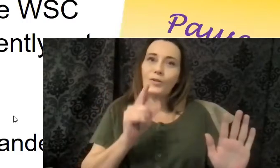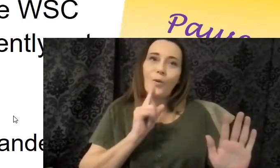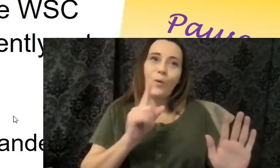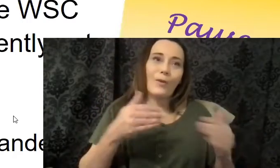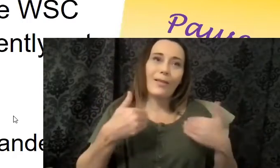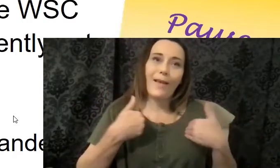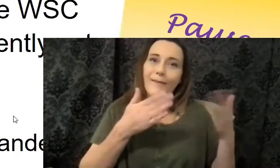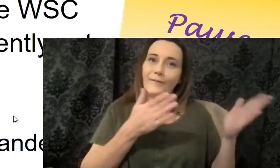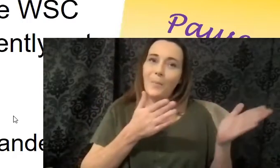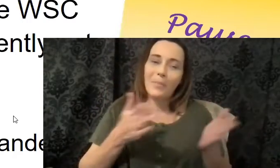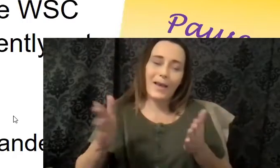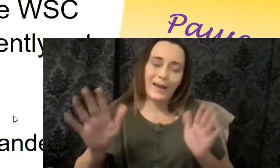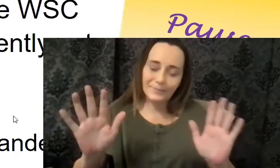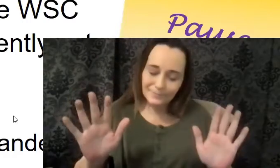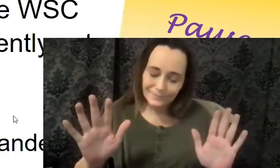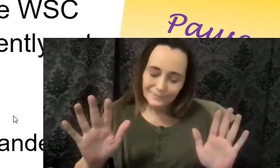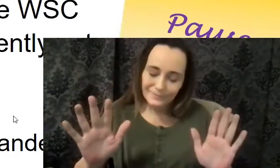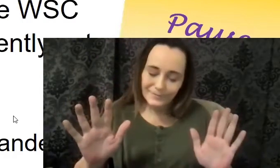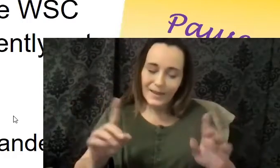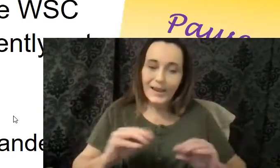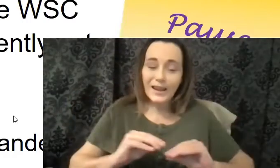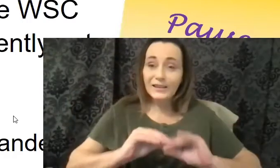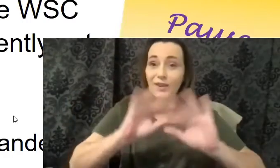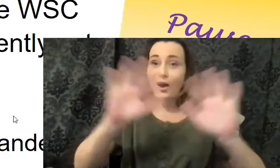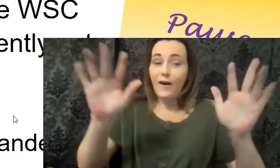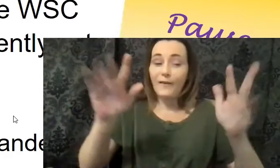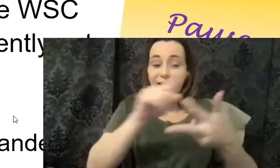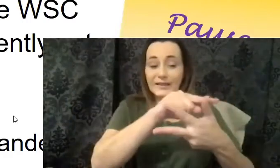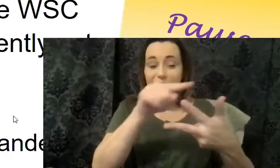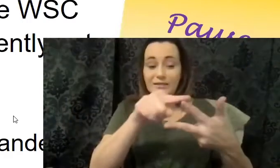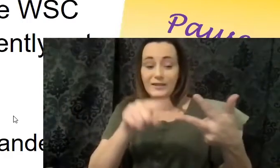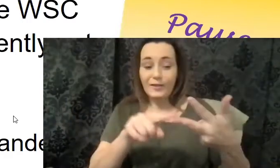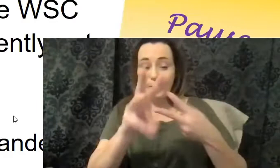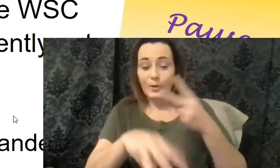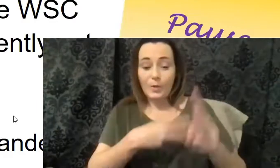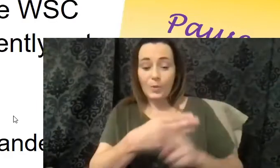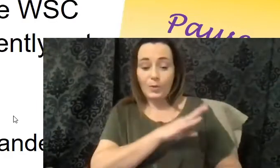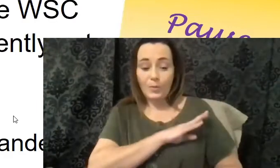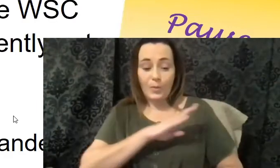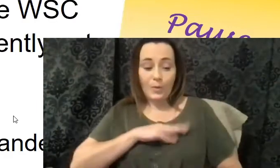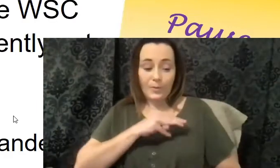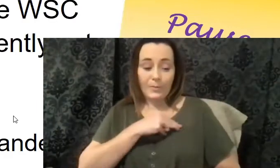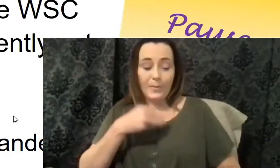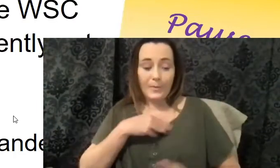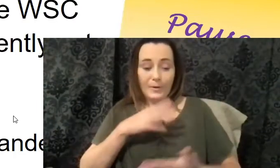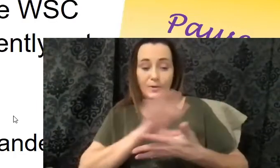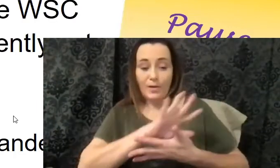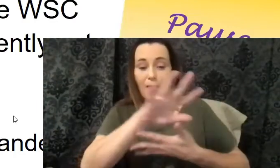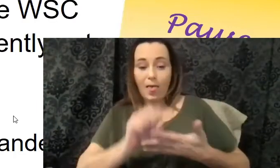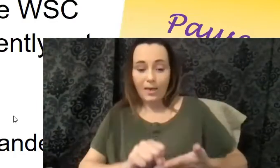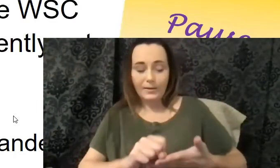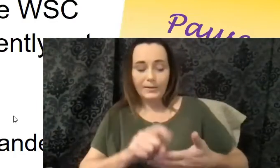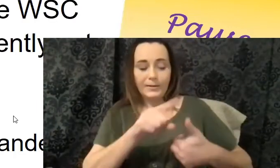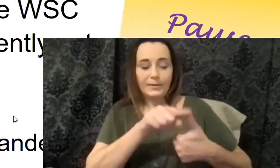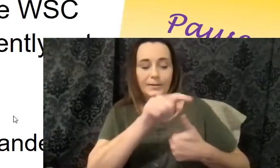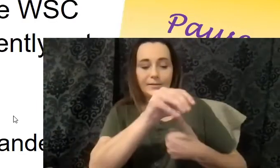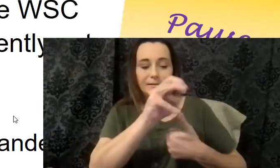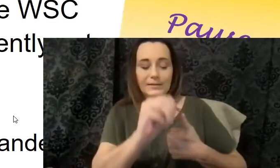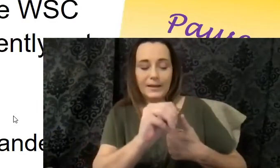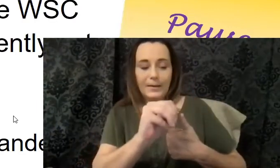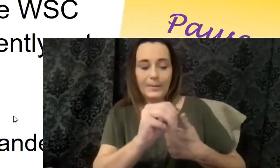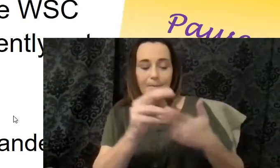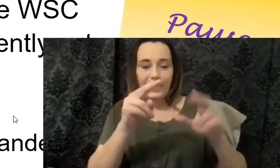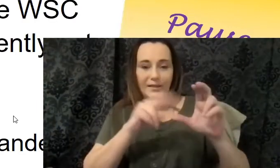it's obvious that the 3 board members would roll off. So the 3 board members are the current chair, Tim, the current